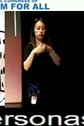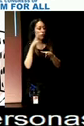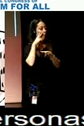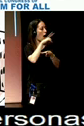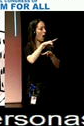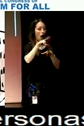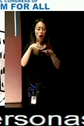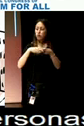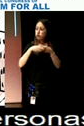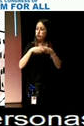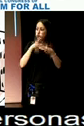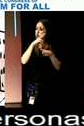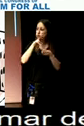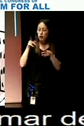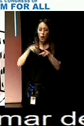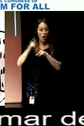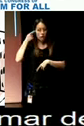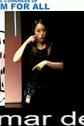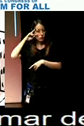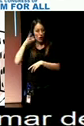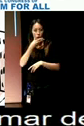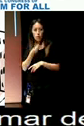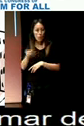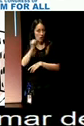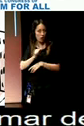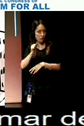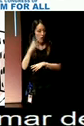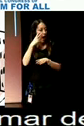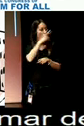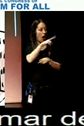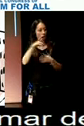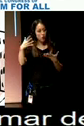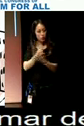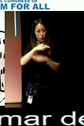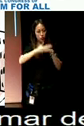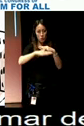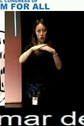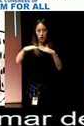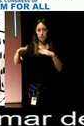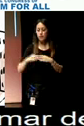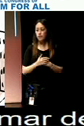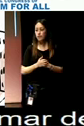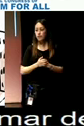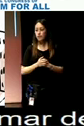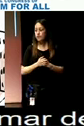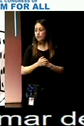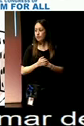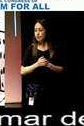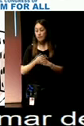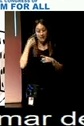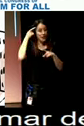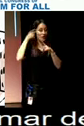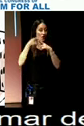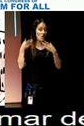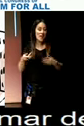good experience to do it and to have the feeling of going on the water of the Sea of